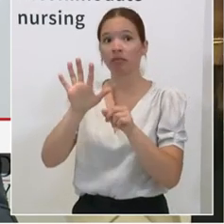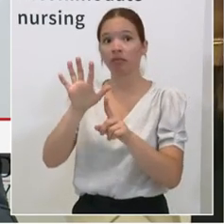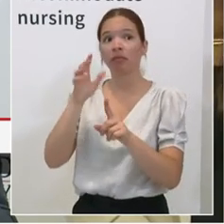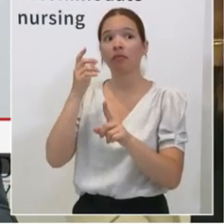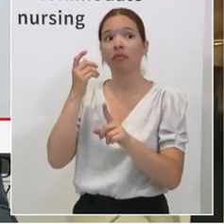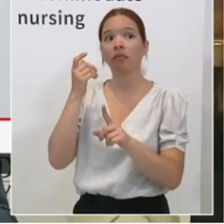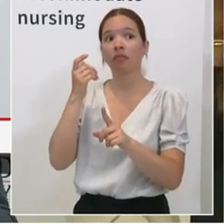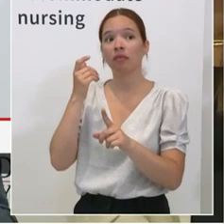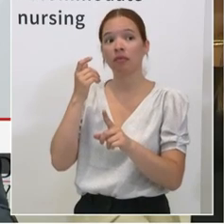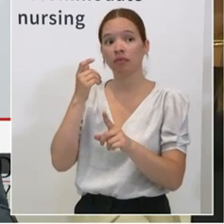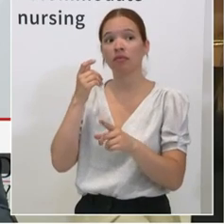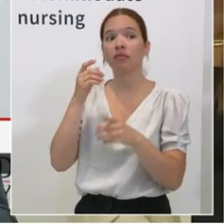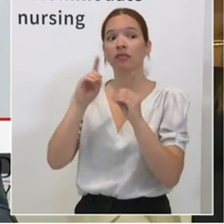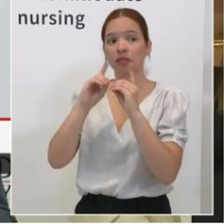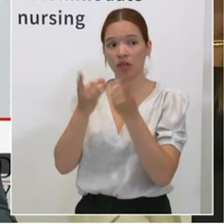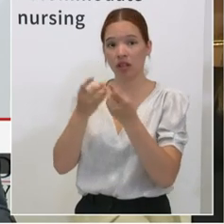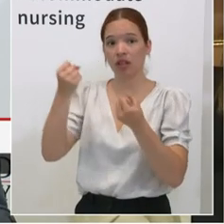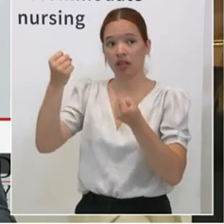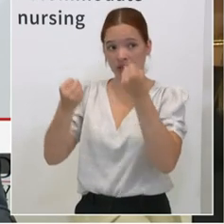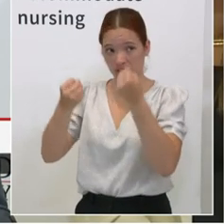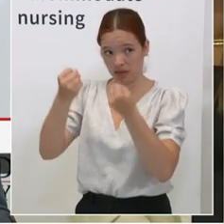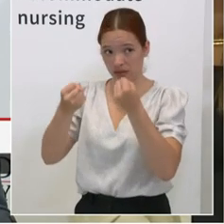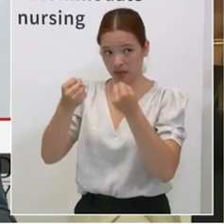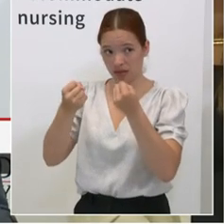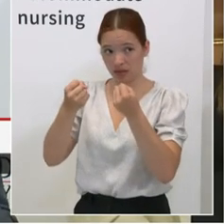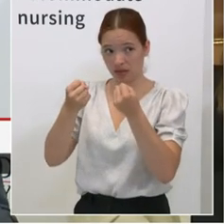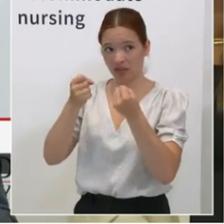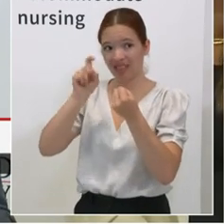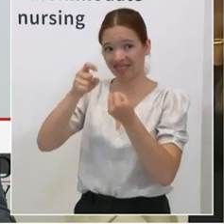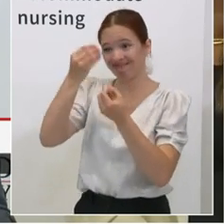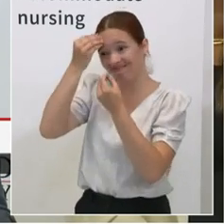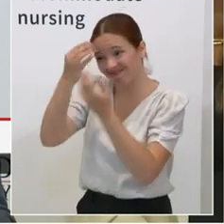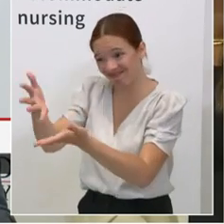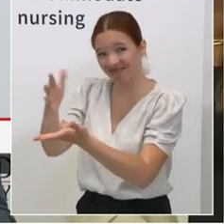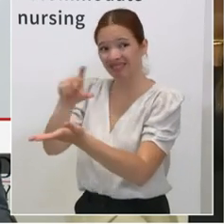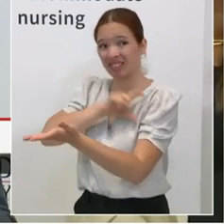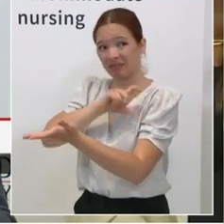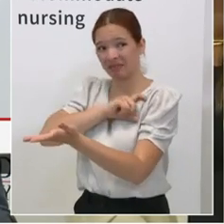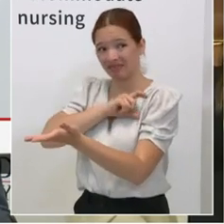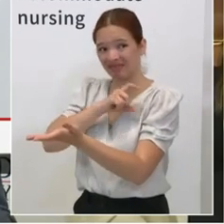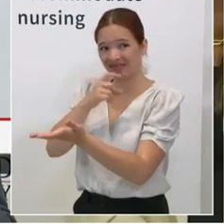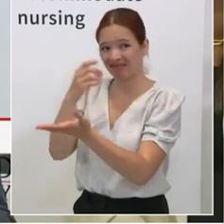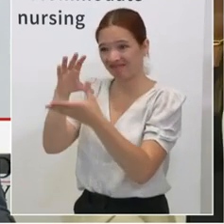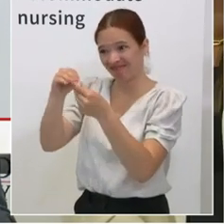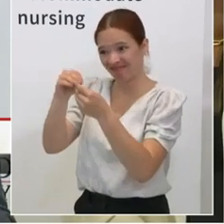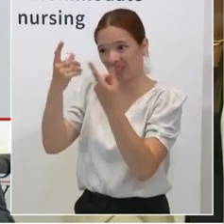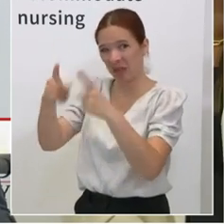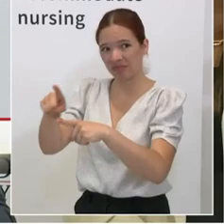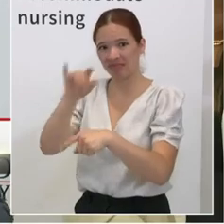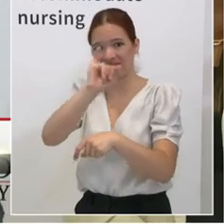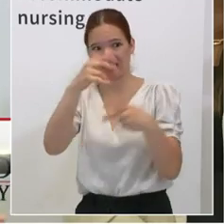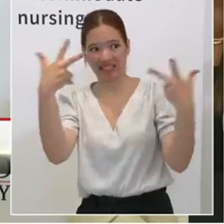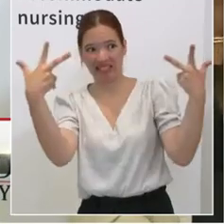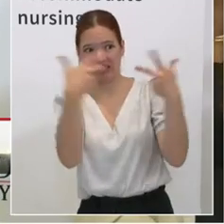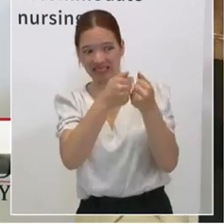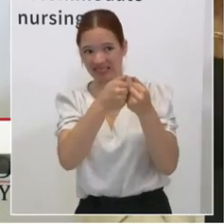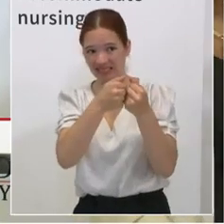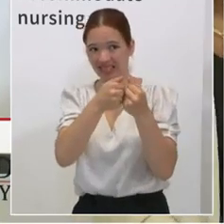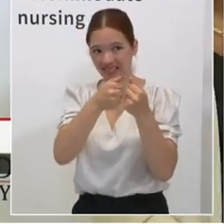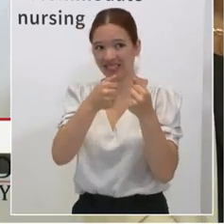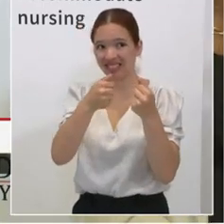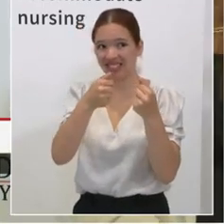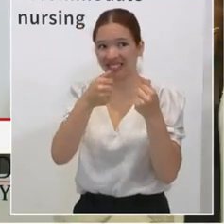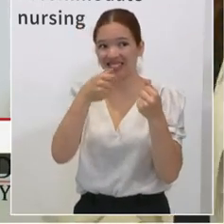standing trial for the triple fatal on Rock Creek Parkway. At first, your administration testified before council that they were